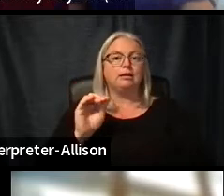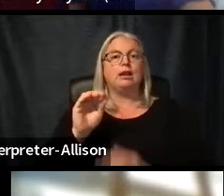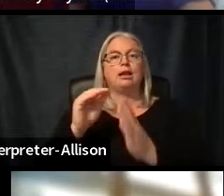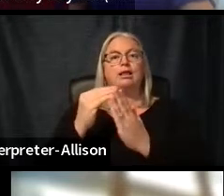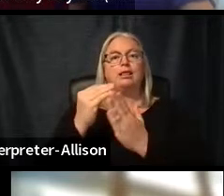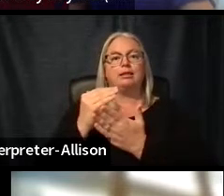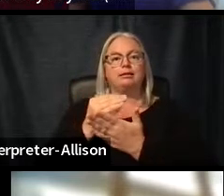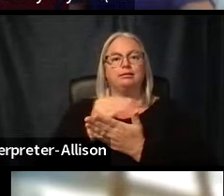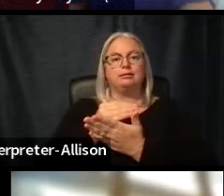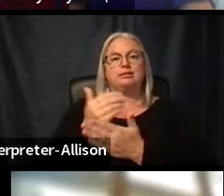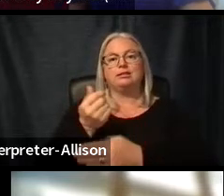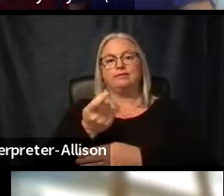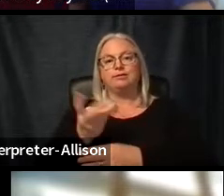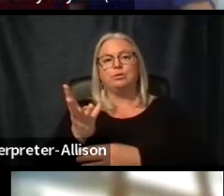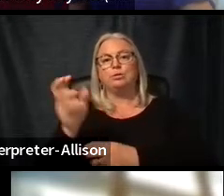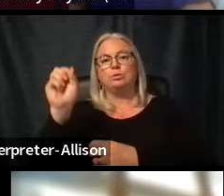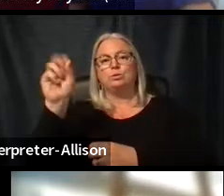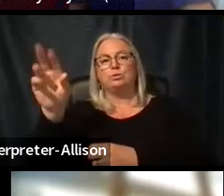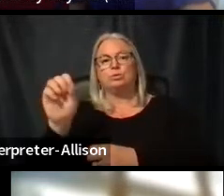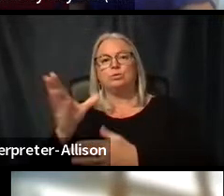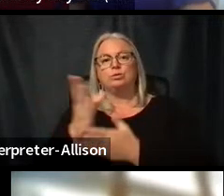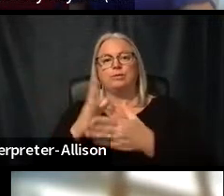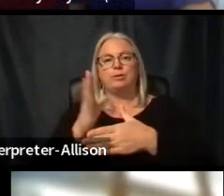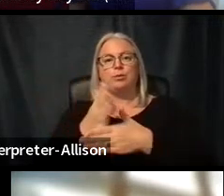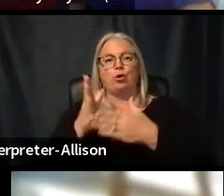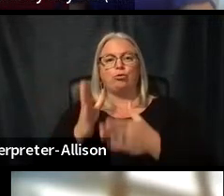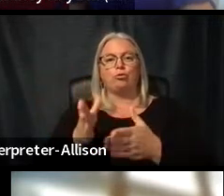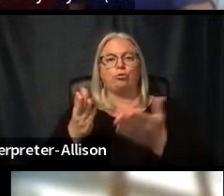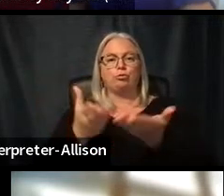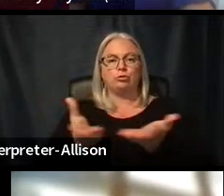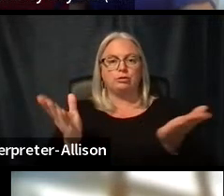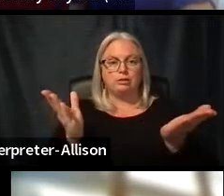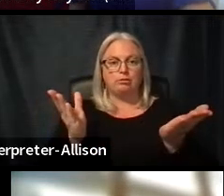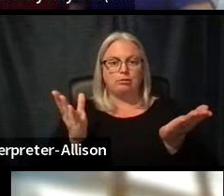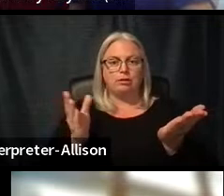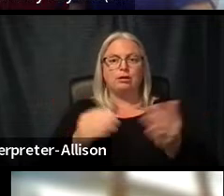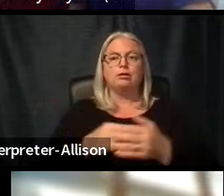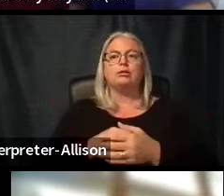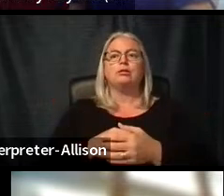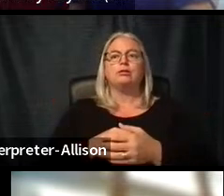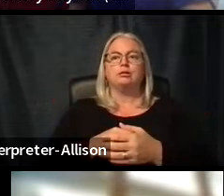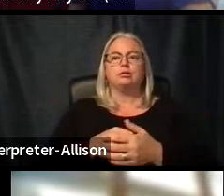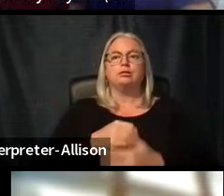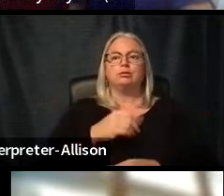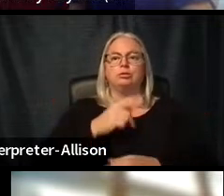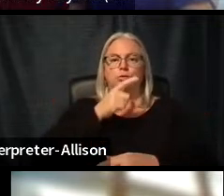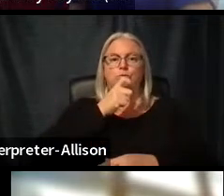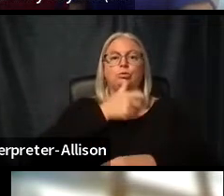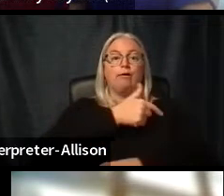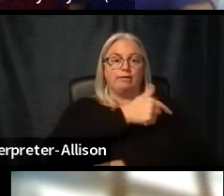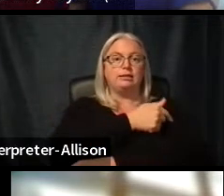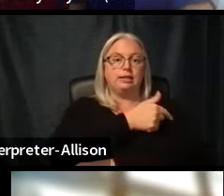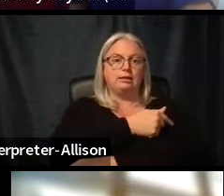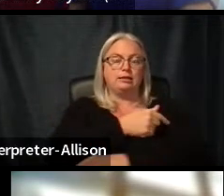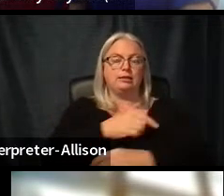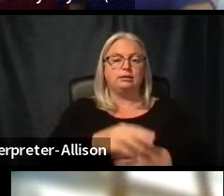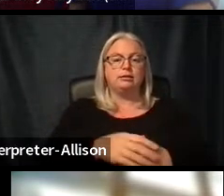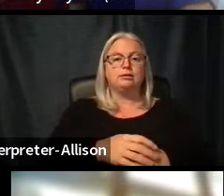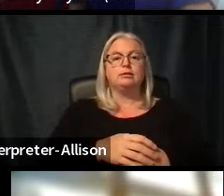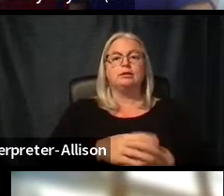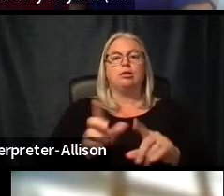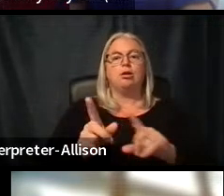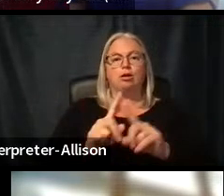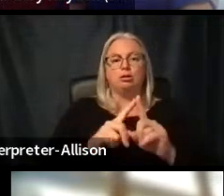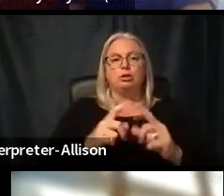just off a few of some of the partners that are out there that are vaccinating, also